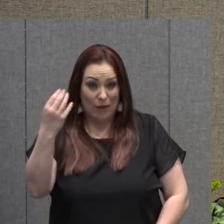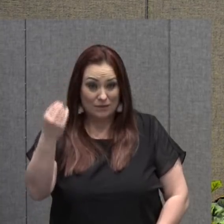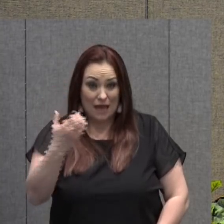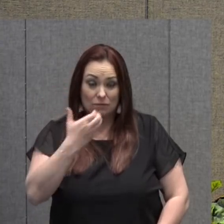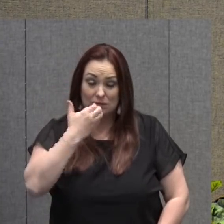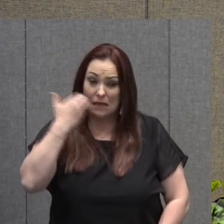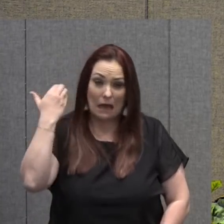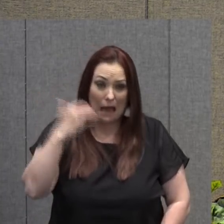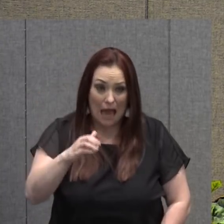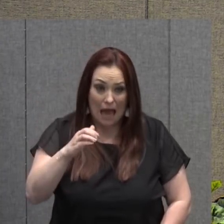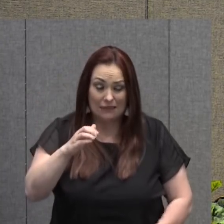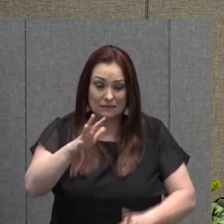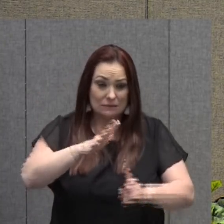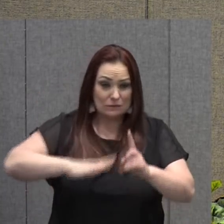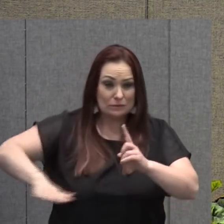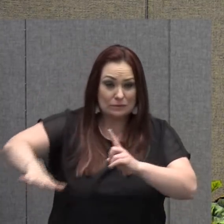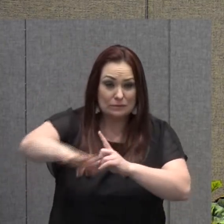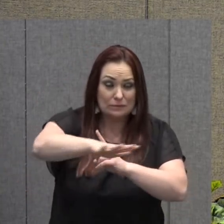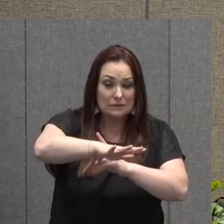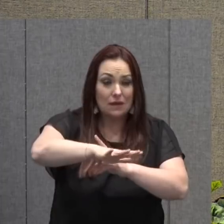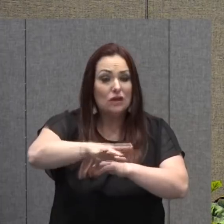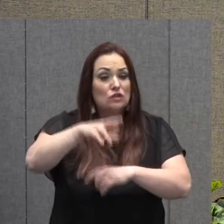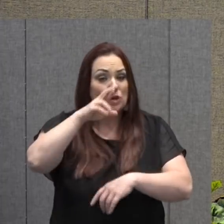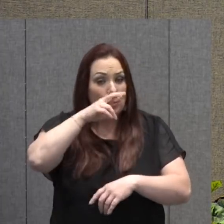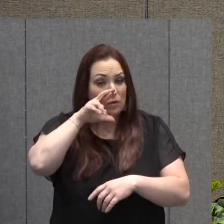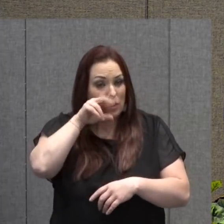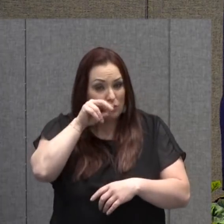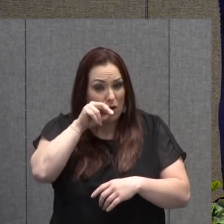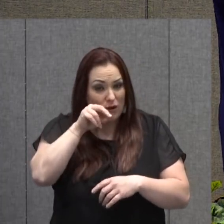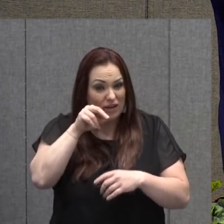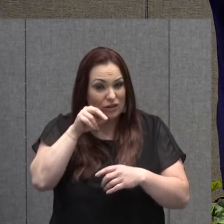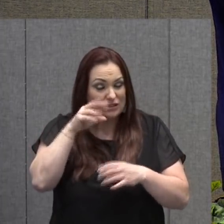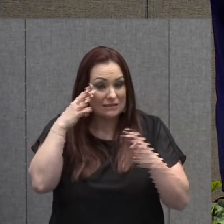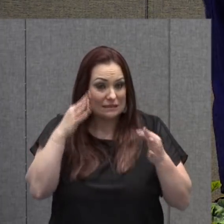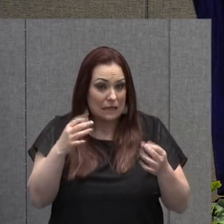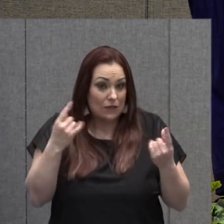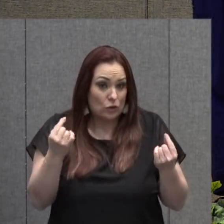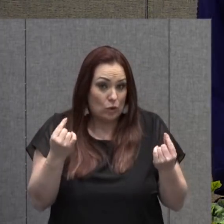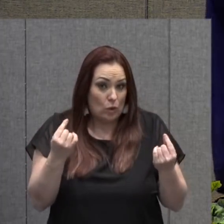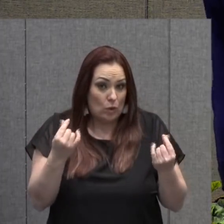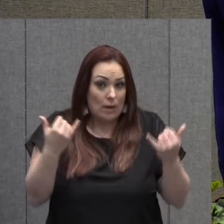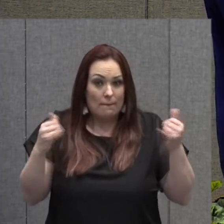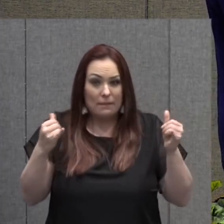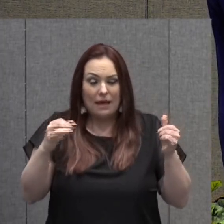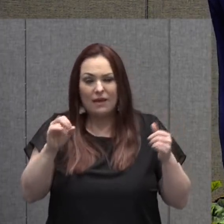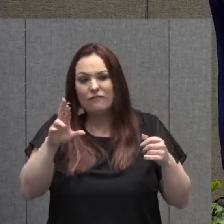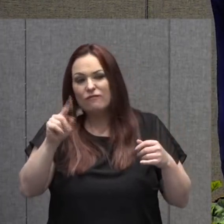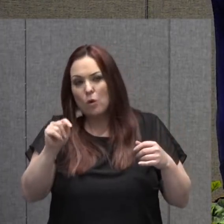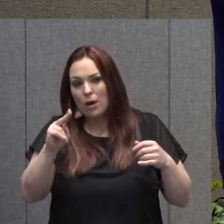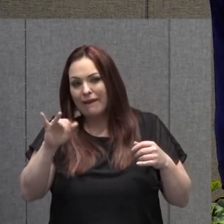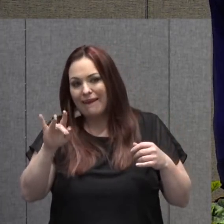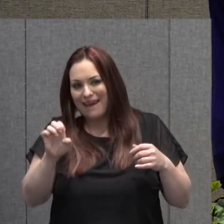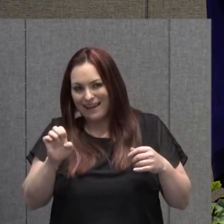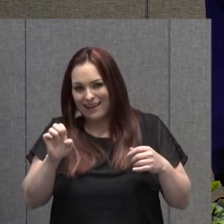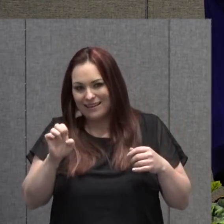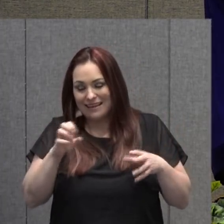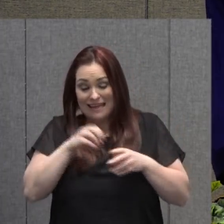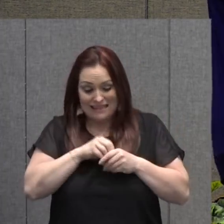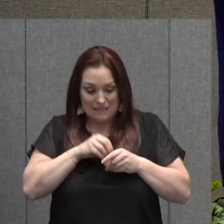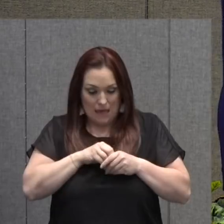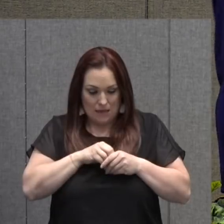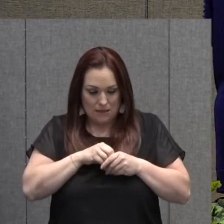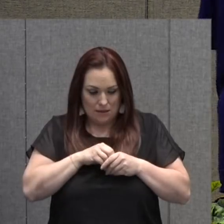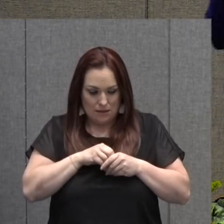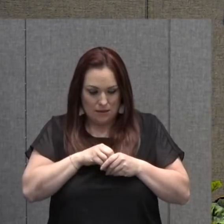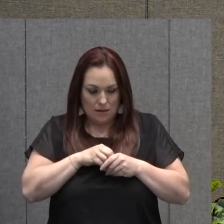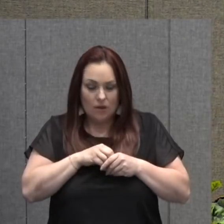and I could still add in some little details in here that if I think, like in my head, I didn't think of this last night, but it's something I want to add